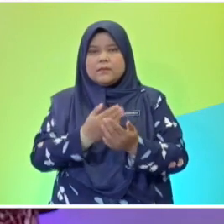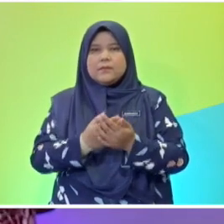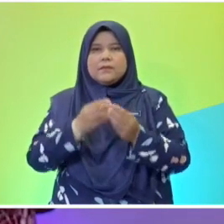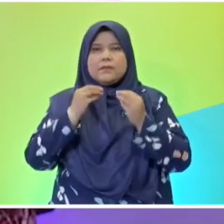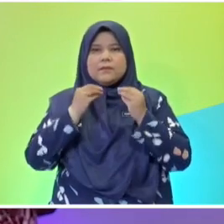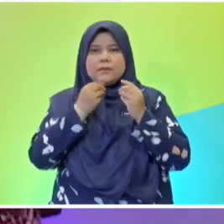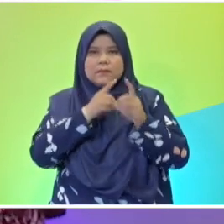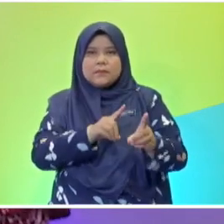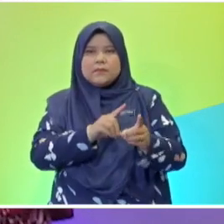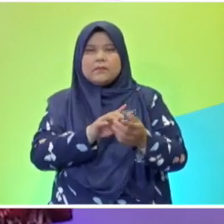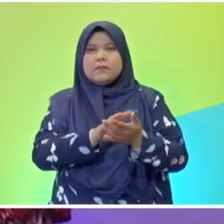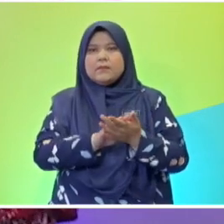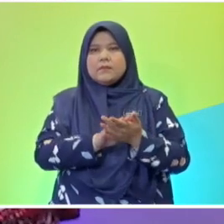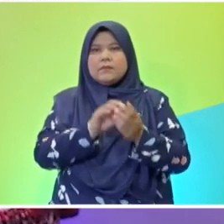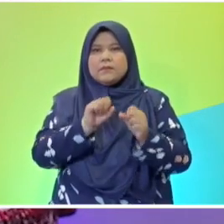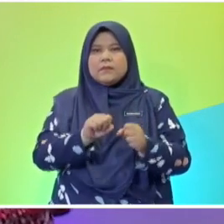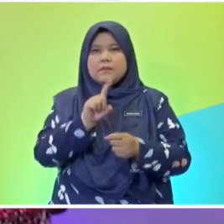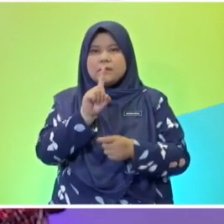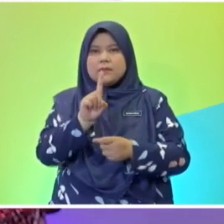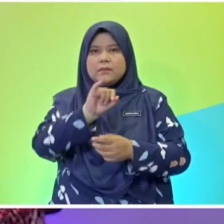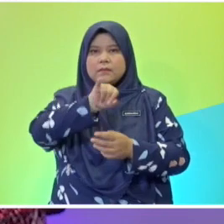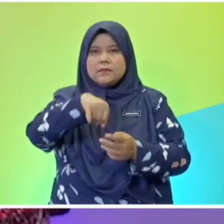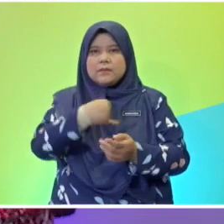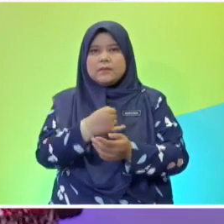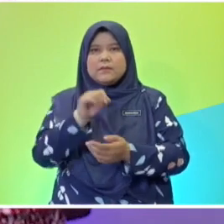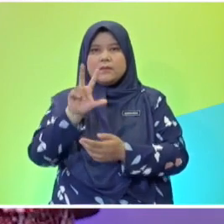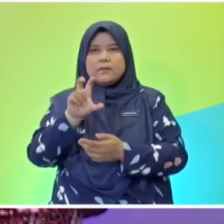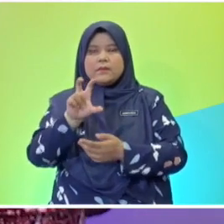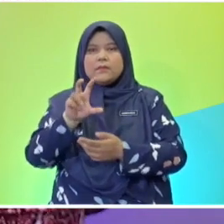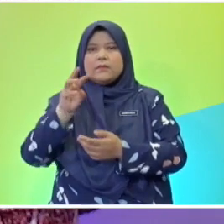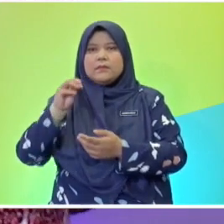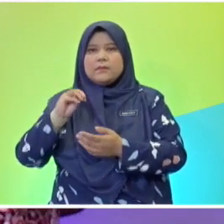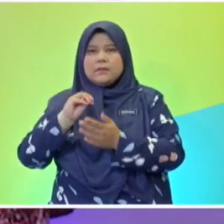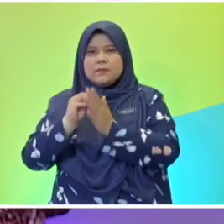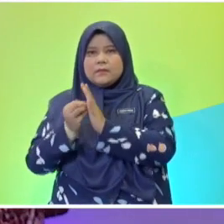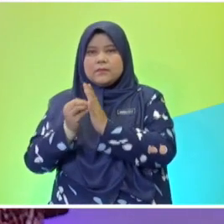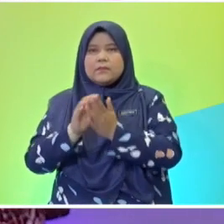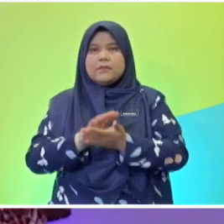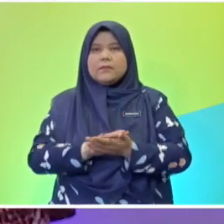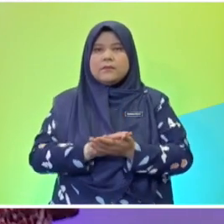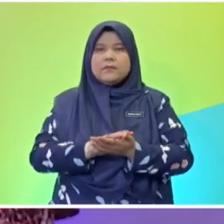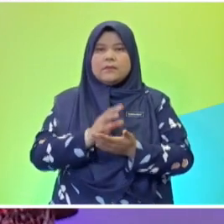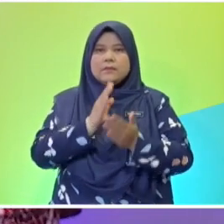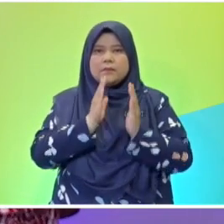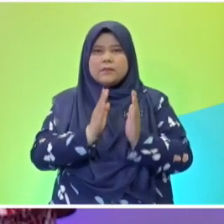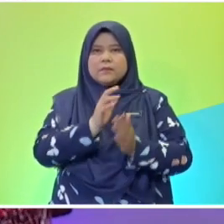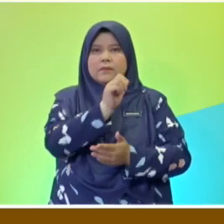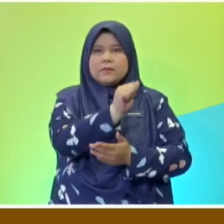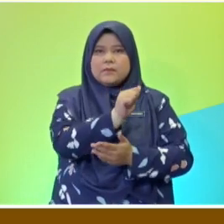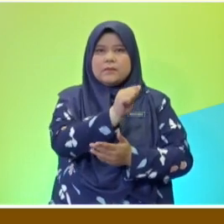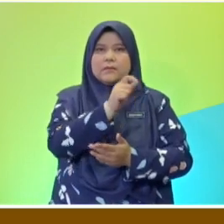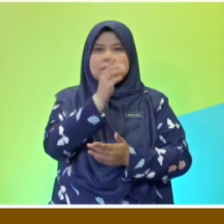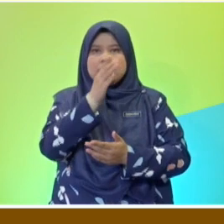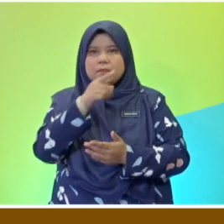answer them to be completed within 1 hour and 30 minutes. Okay. Okay, this test is set to be at A2 to